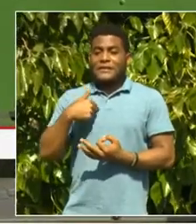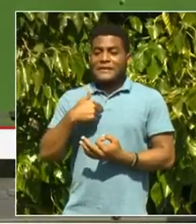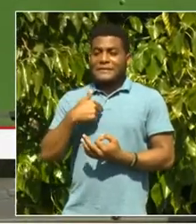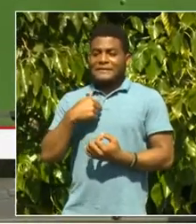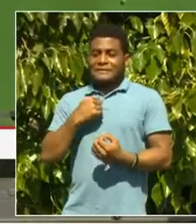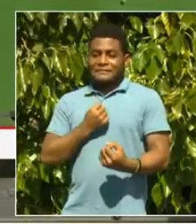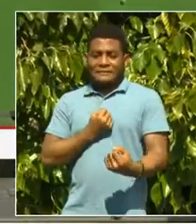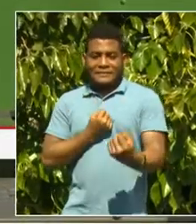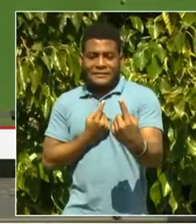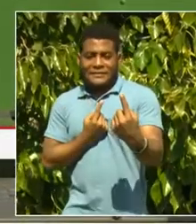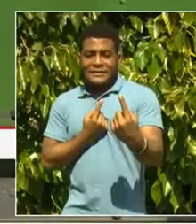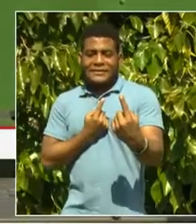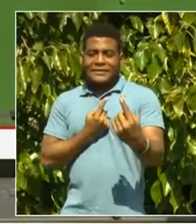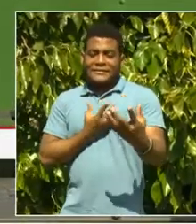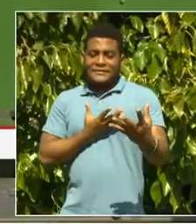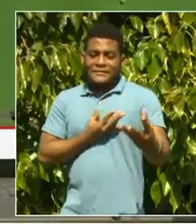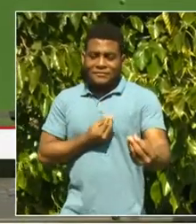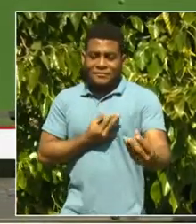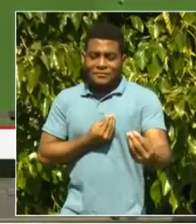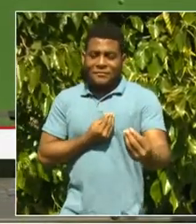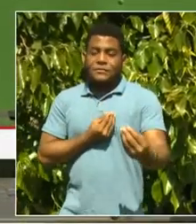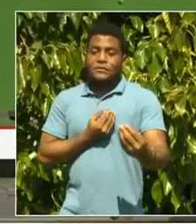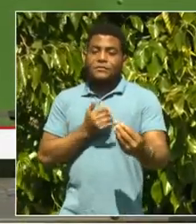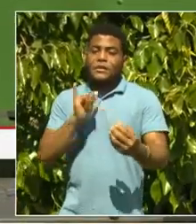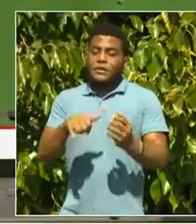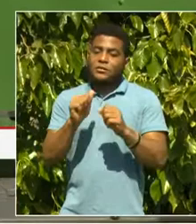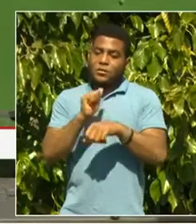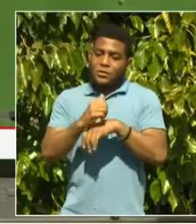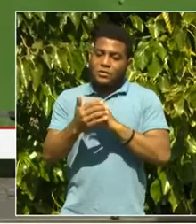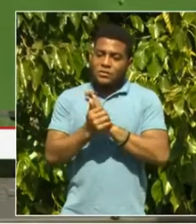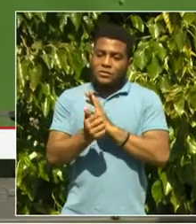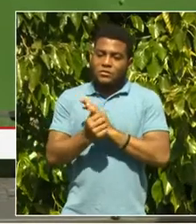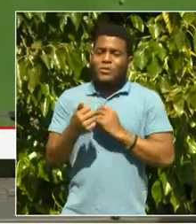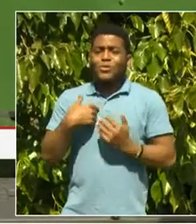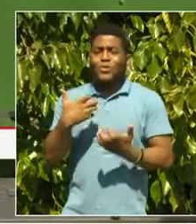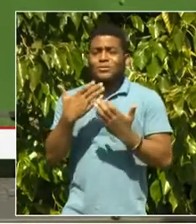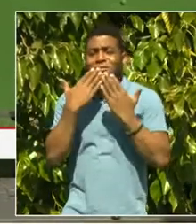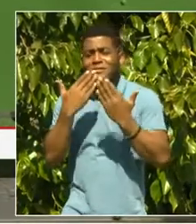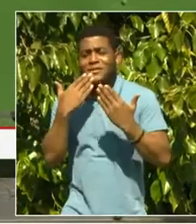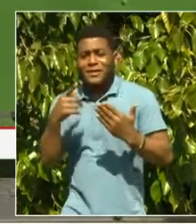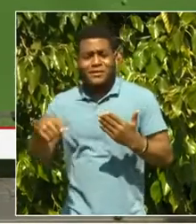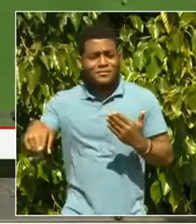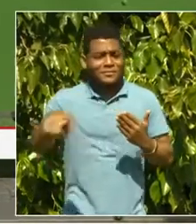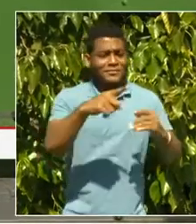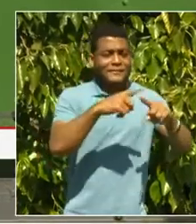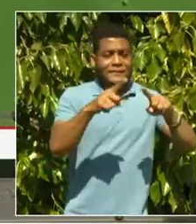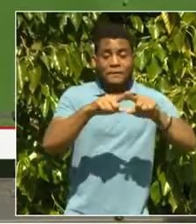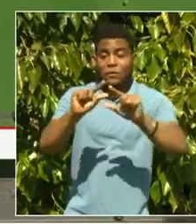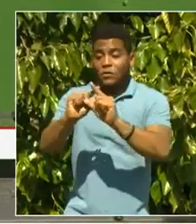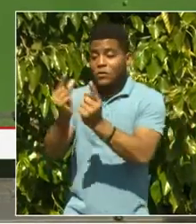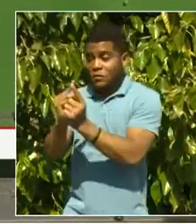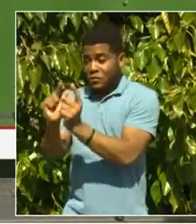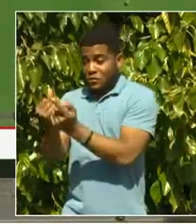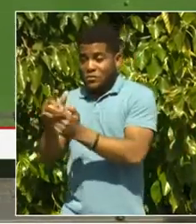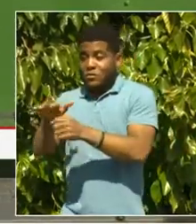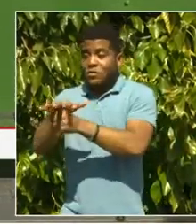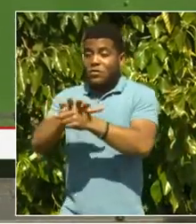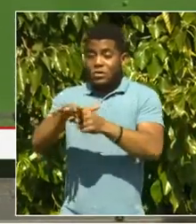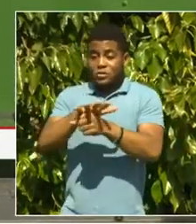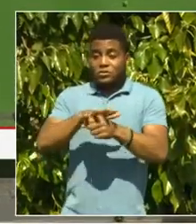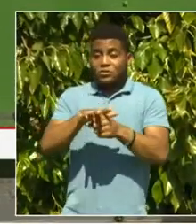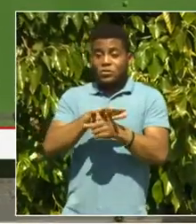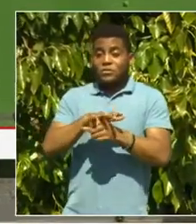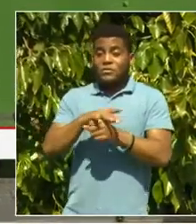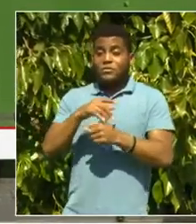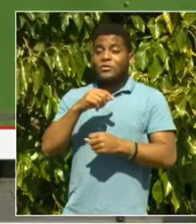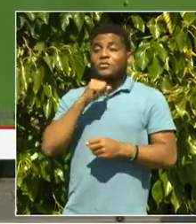the USDA to local farmers market nonprofits, to the mayor's office, to the city council, and